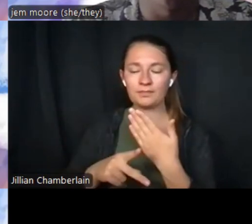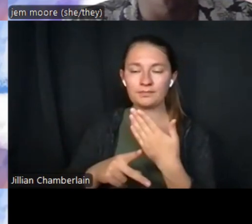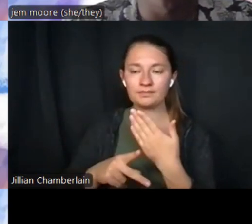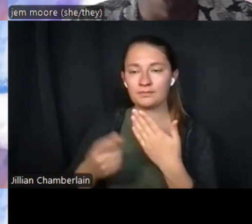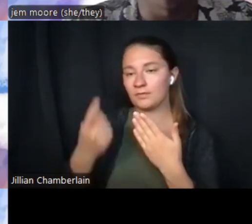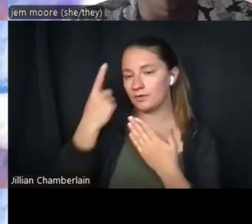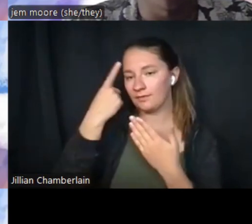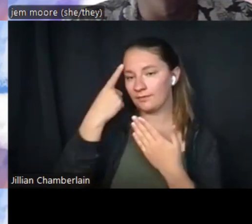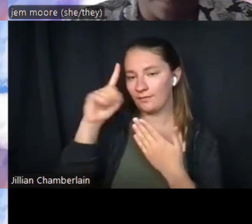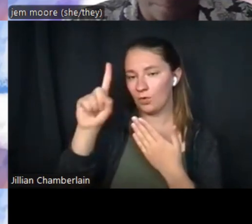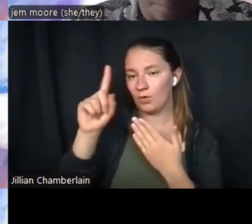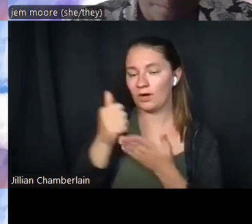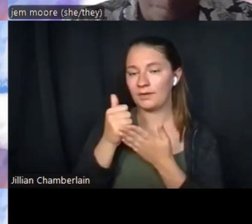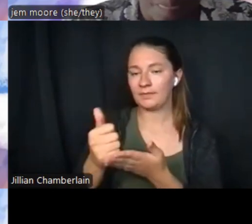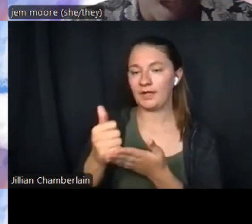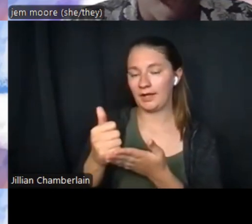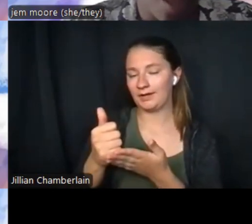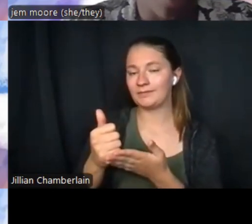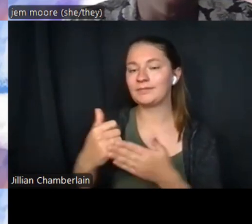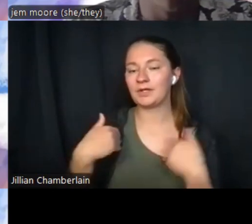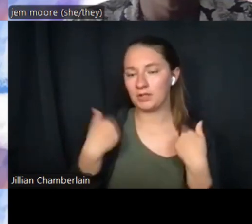in youth homelessness